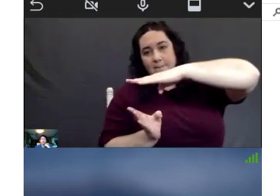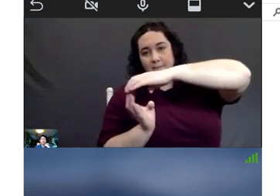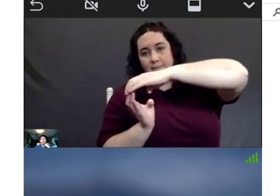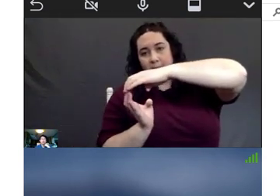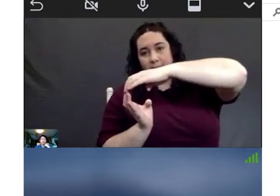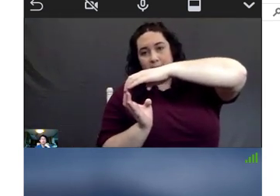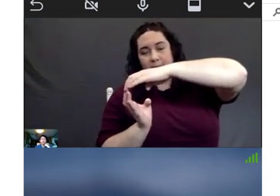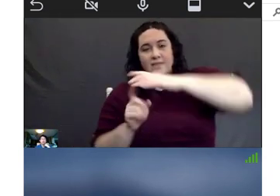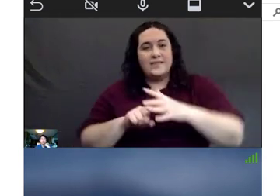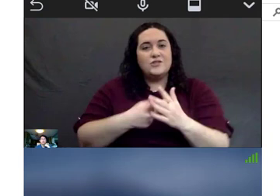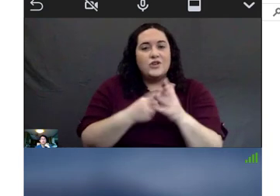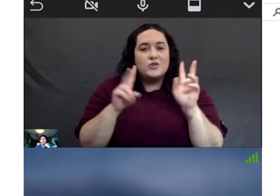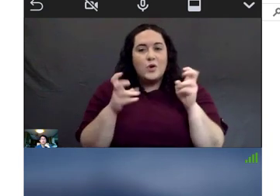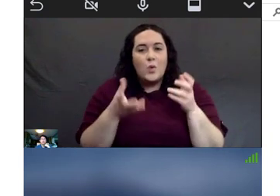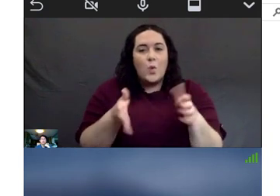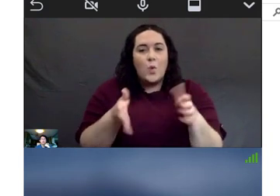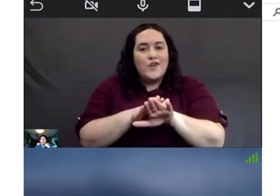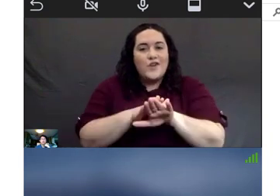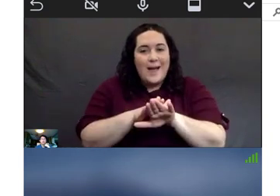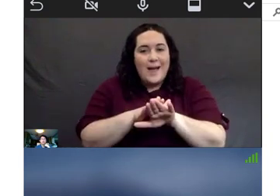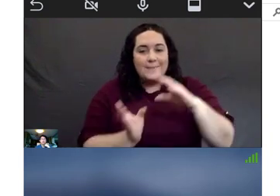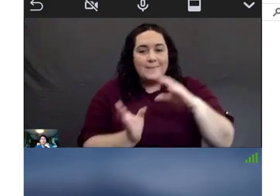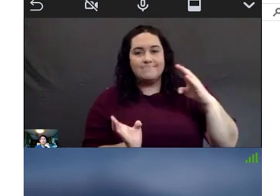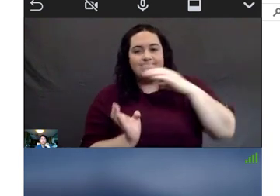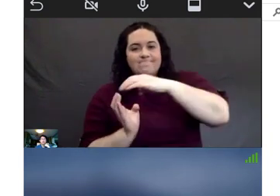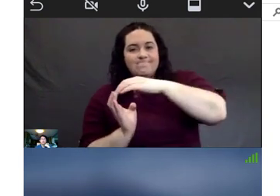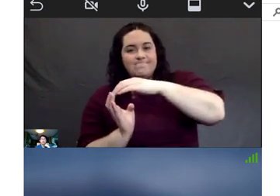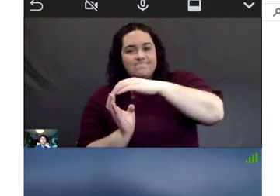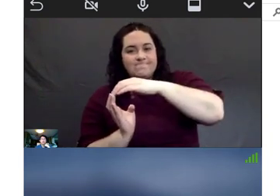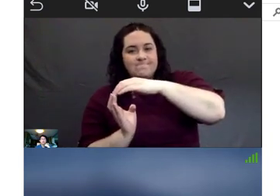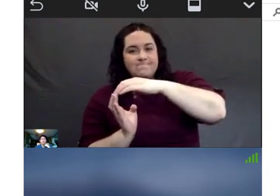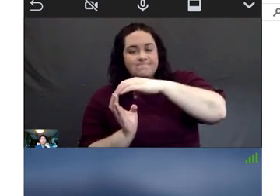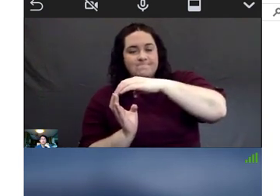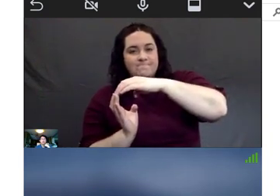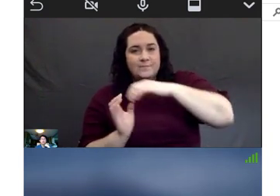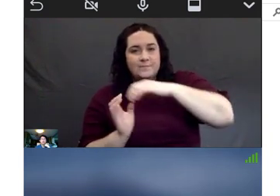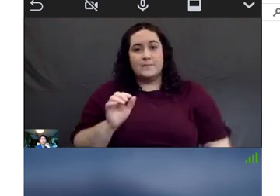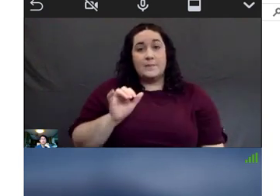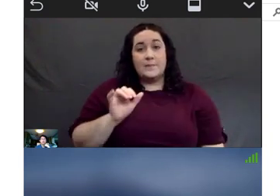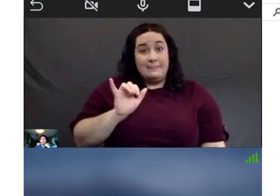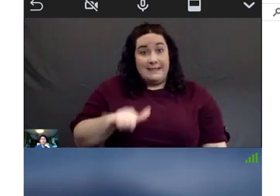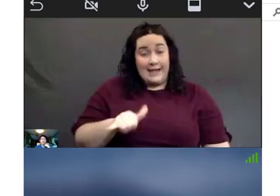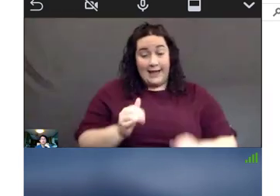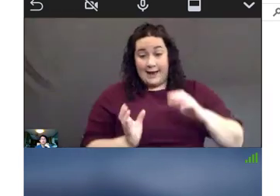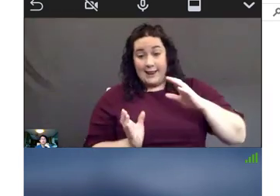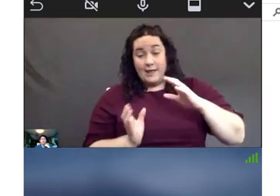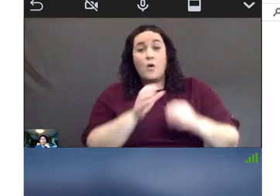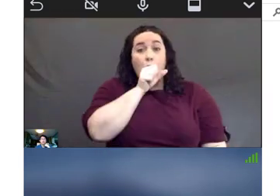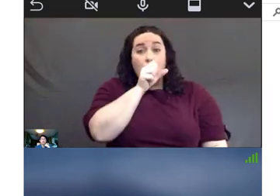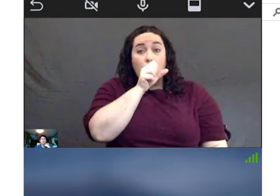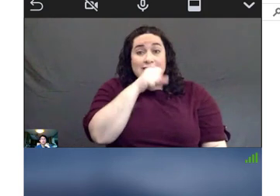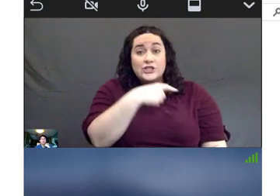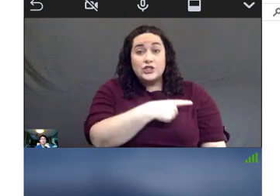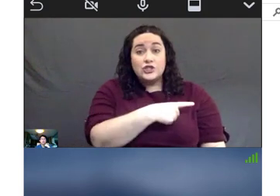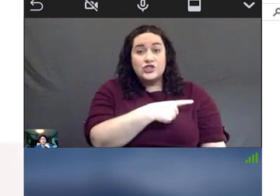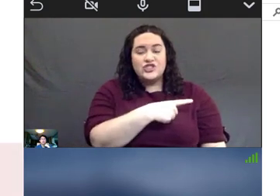in orange. And that's the part where the thermal, or where the hydrodynamic boundary layers in this case are not